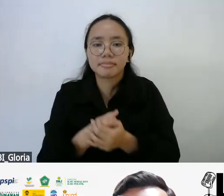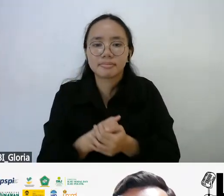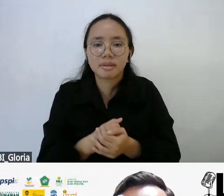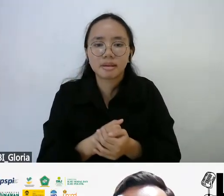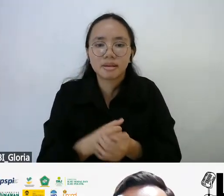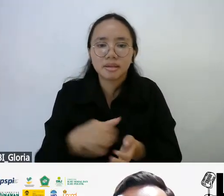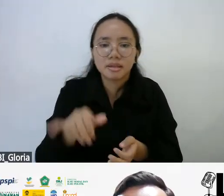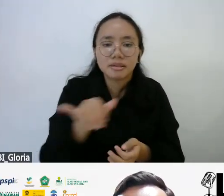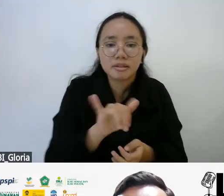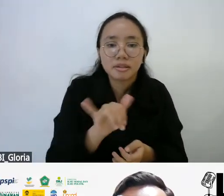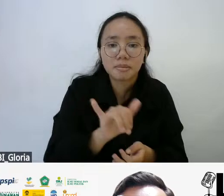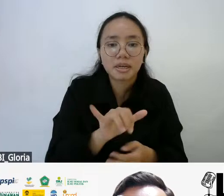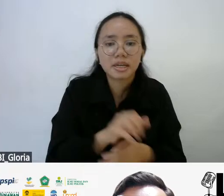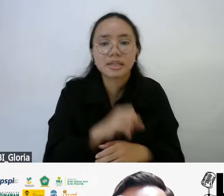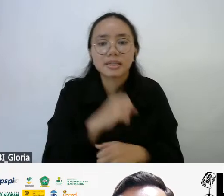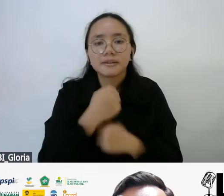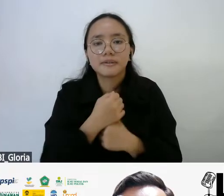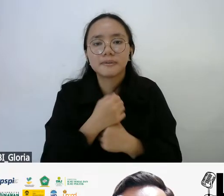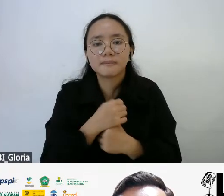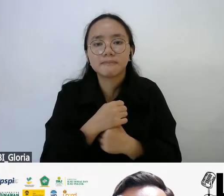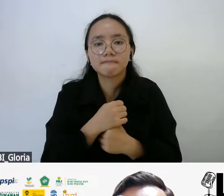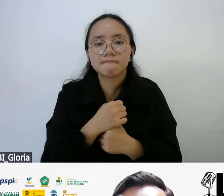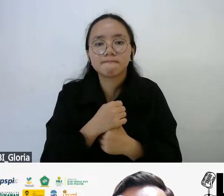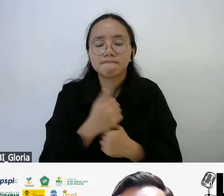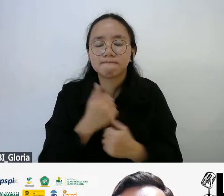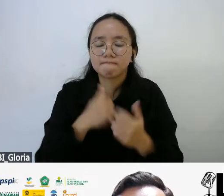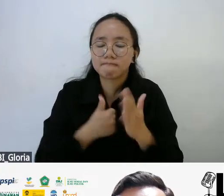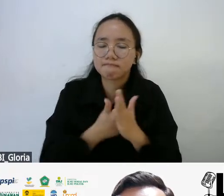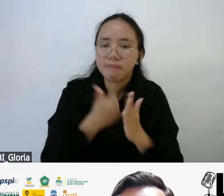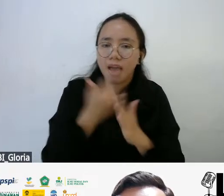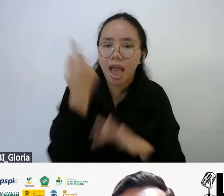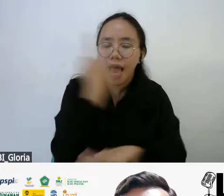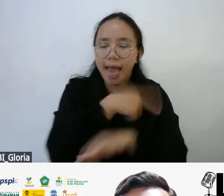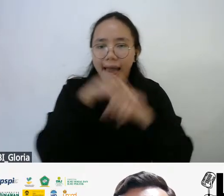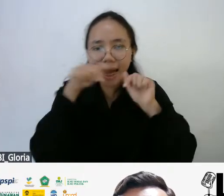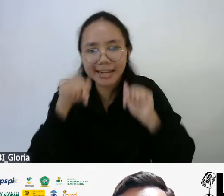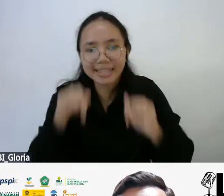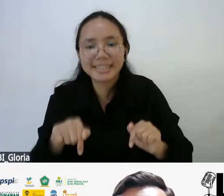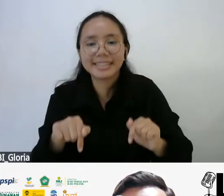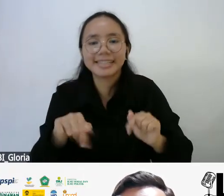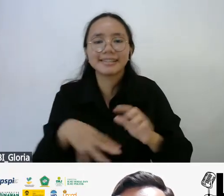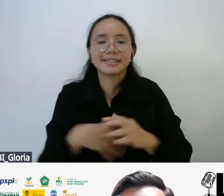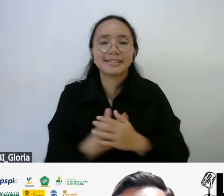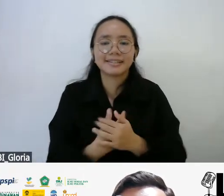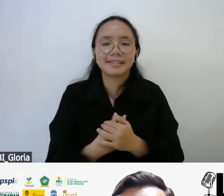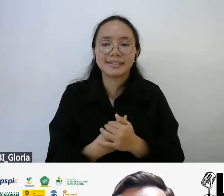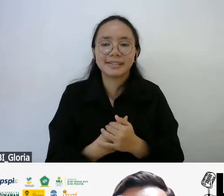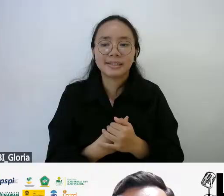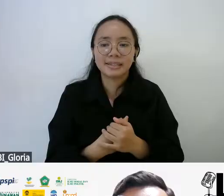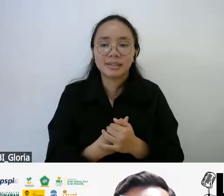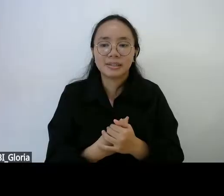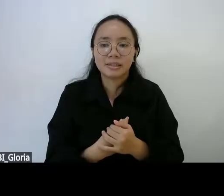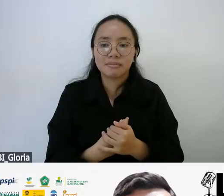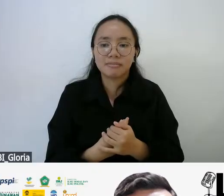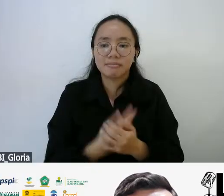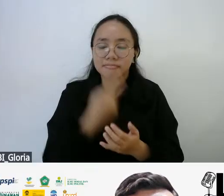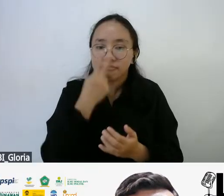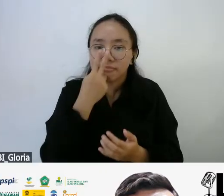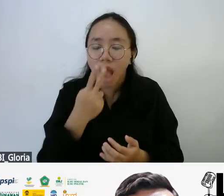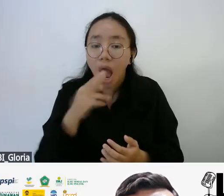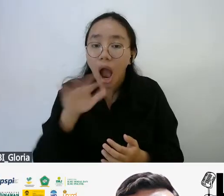So find out where your pukas are in your communities and how you can fill them.